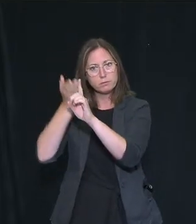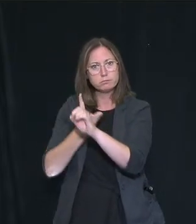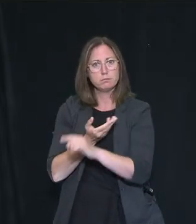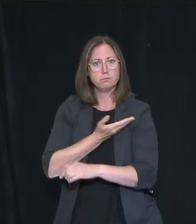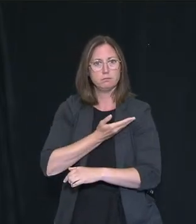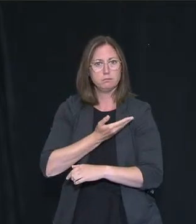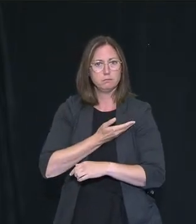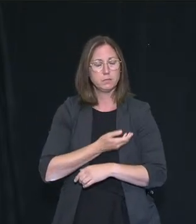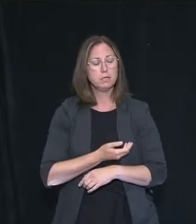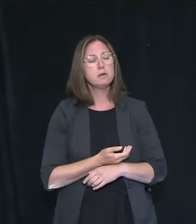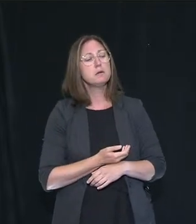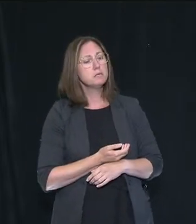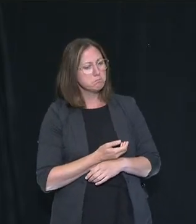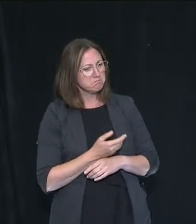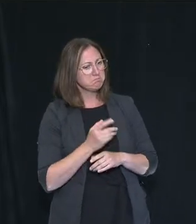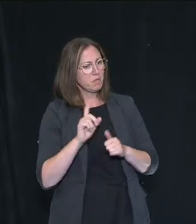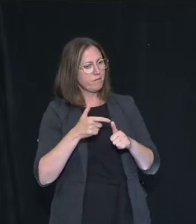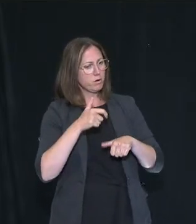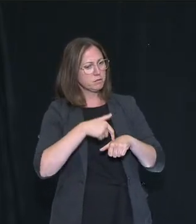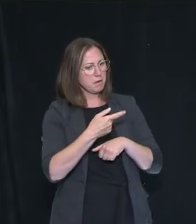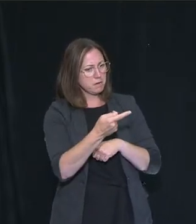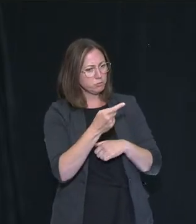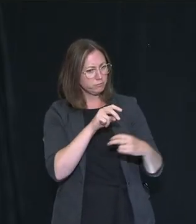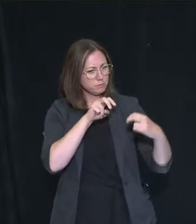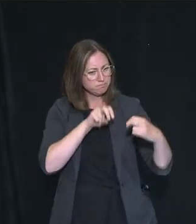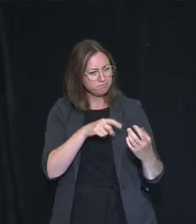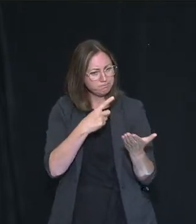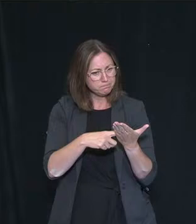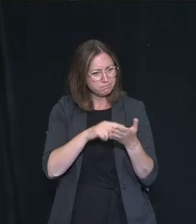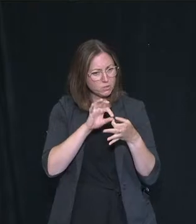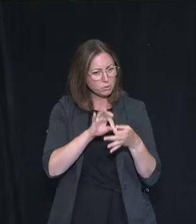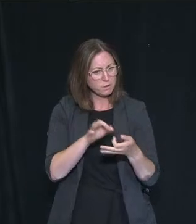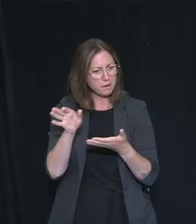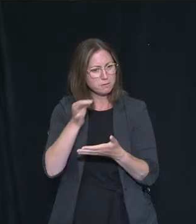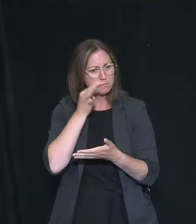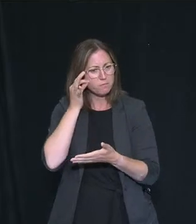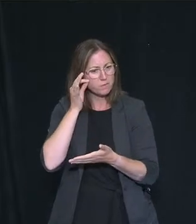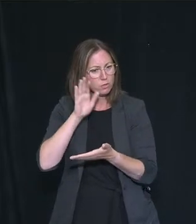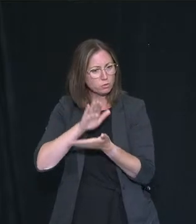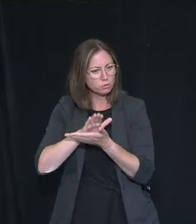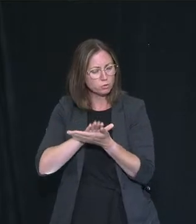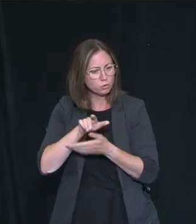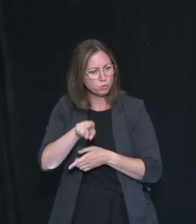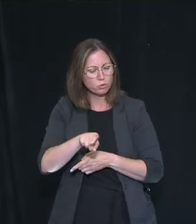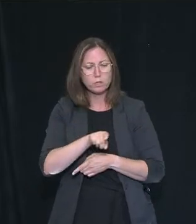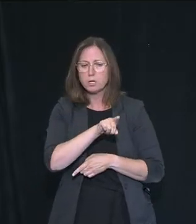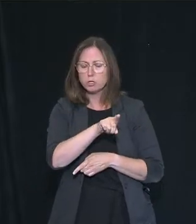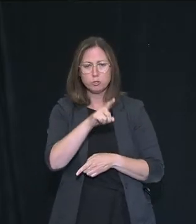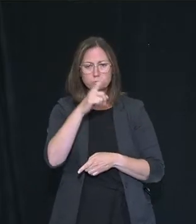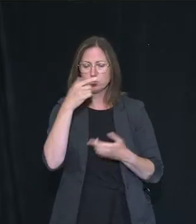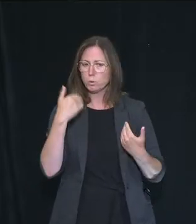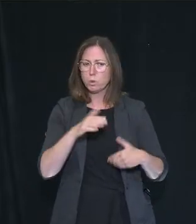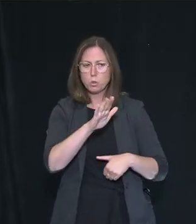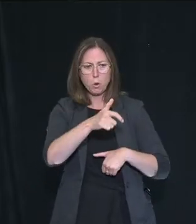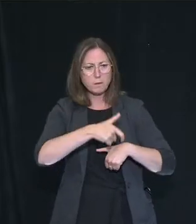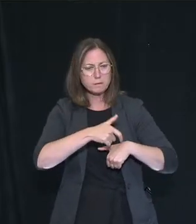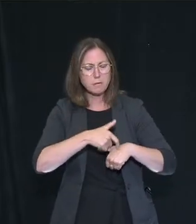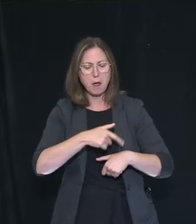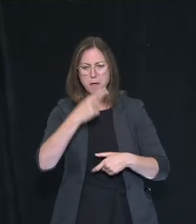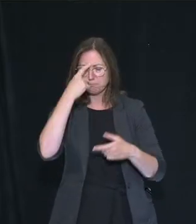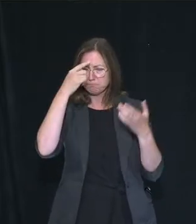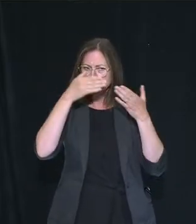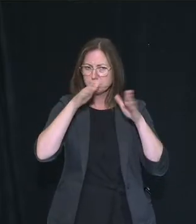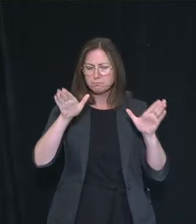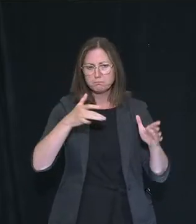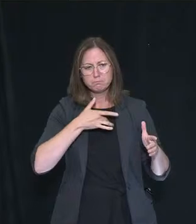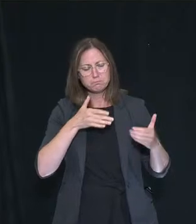previous conversations, from the first time we spoke about this, you always offered your time, genuinely seeking